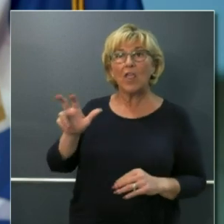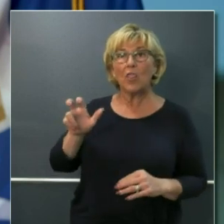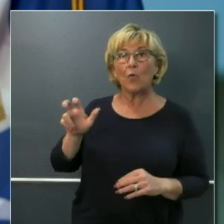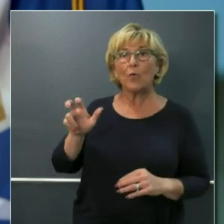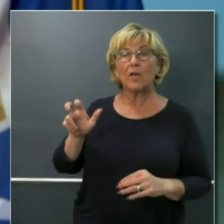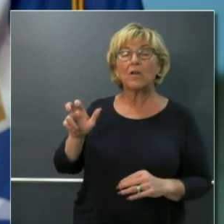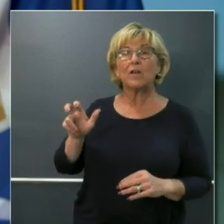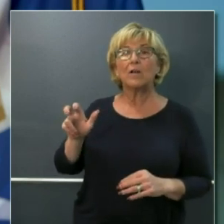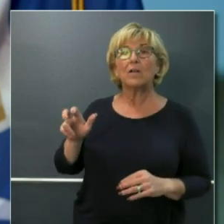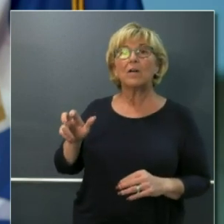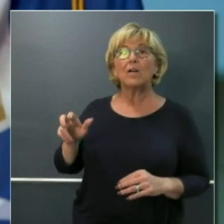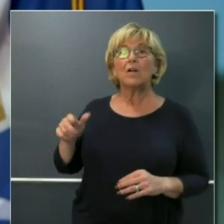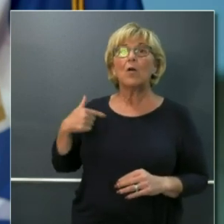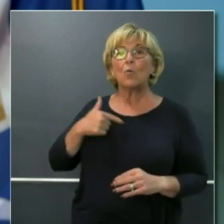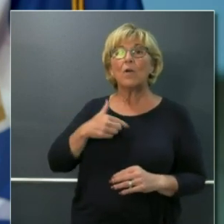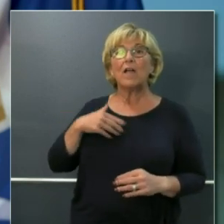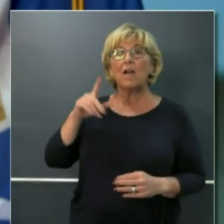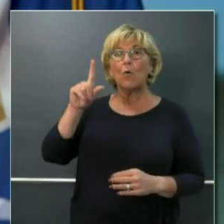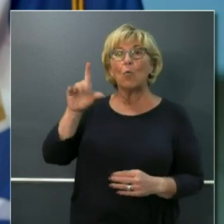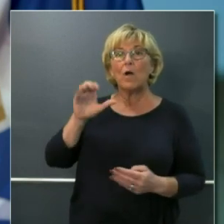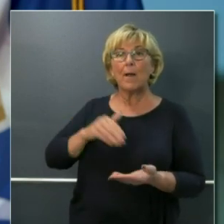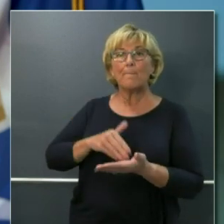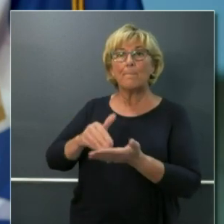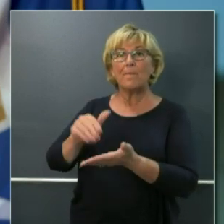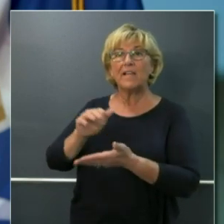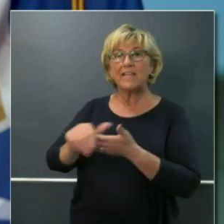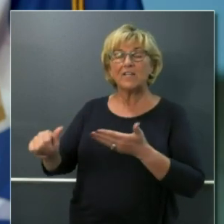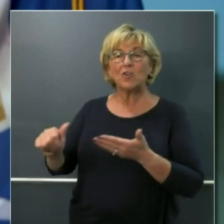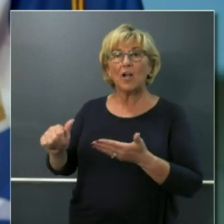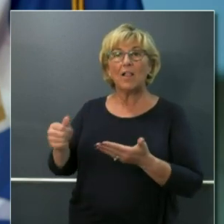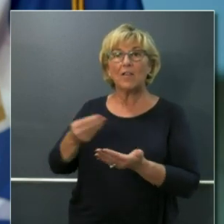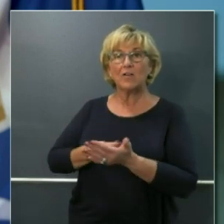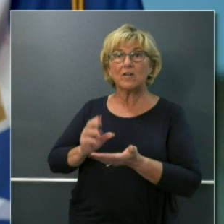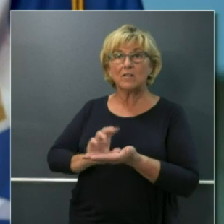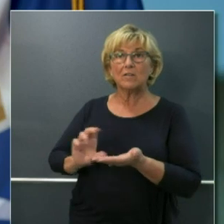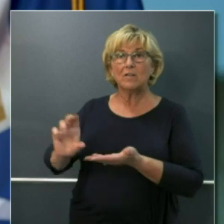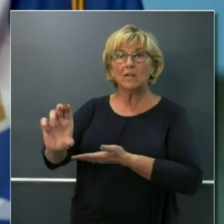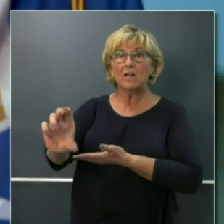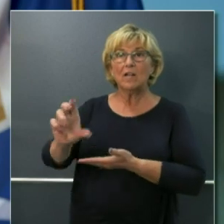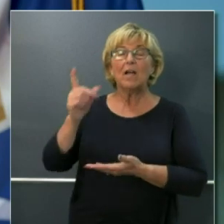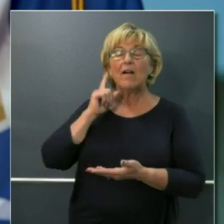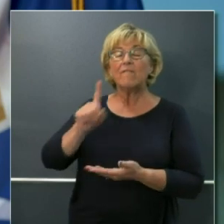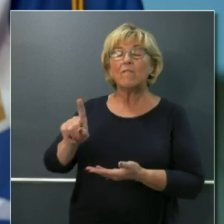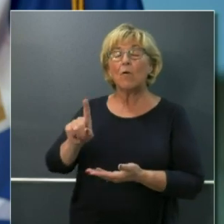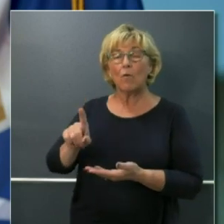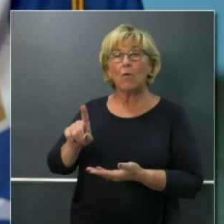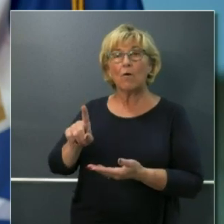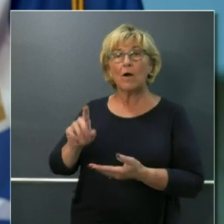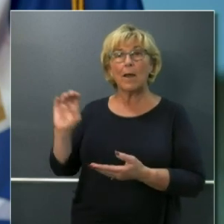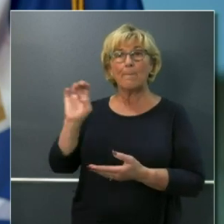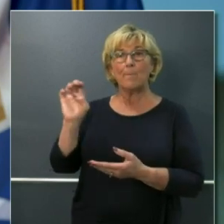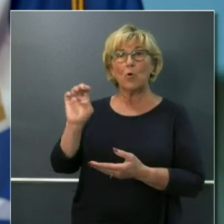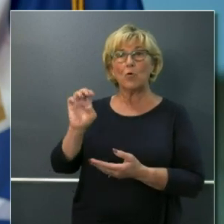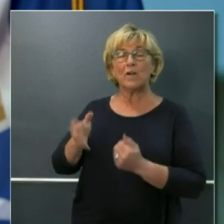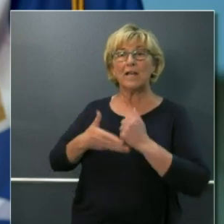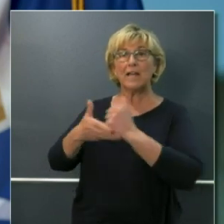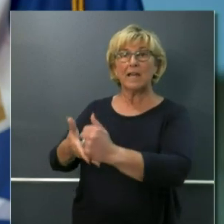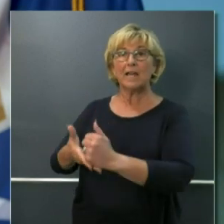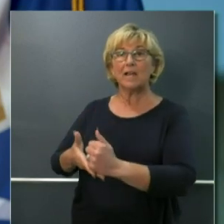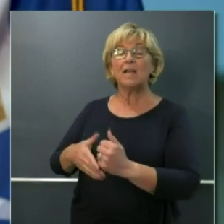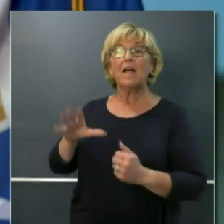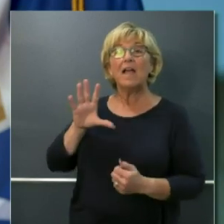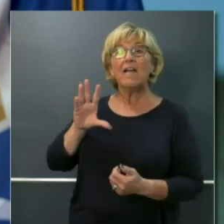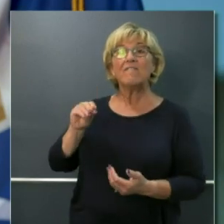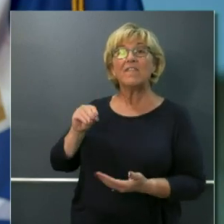opened recently, the $100 million that we put into the sector in emergency aid. You're correct, 50 million of it was for